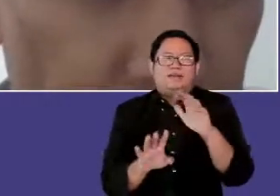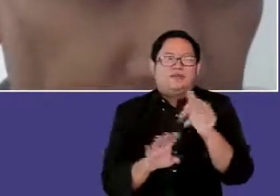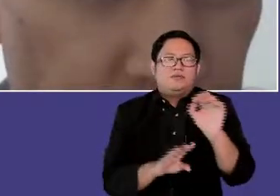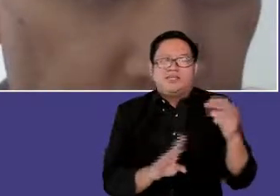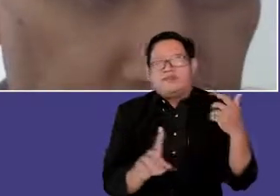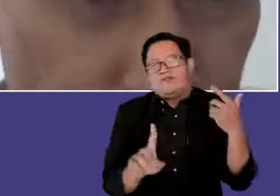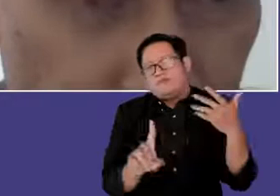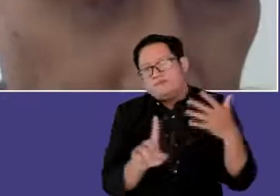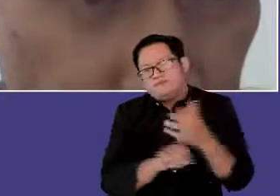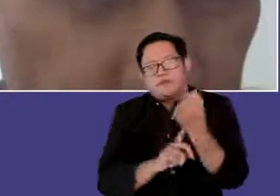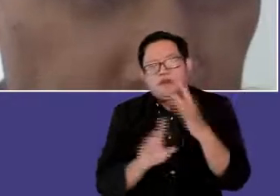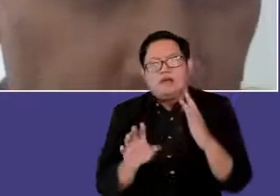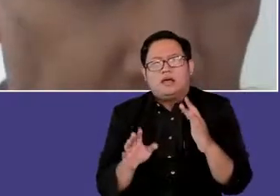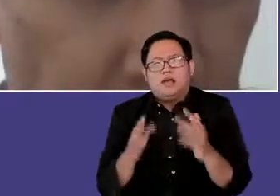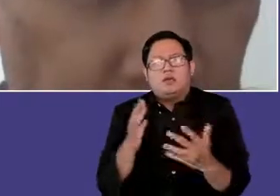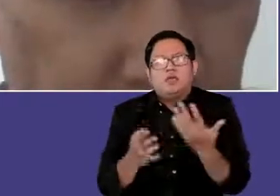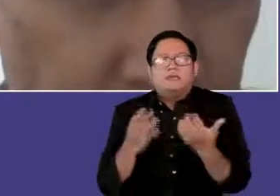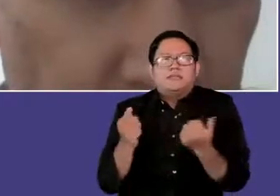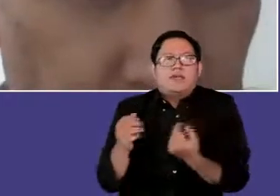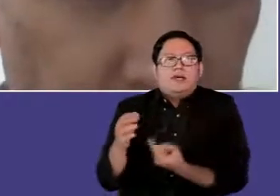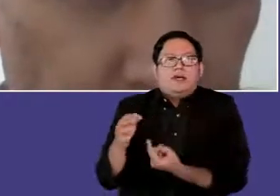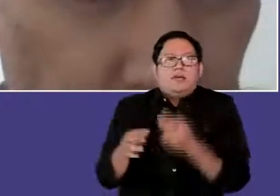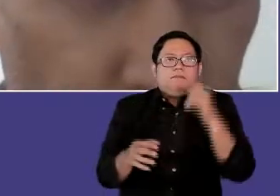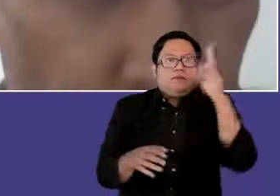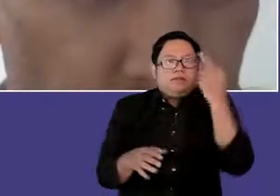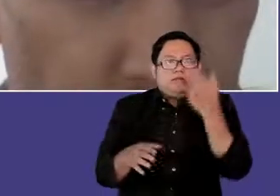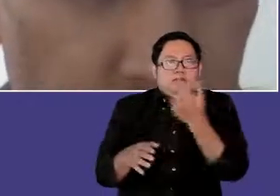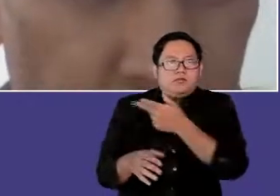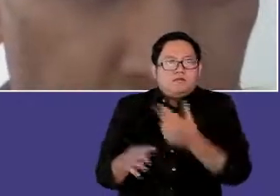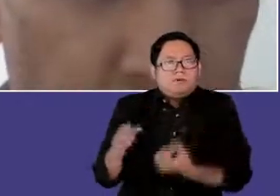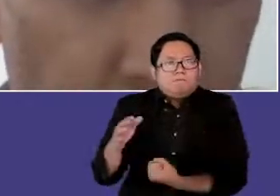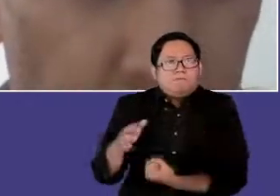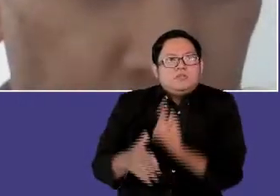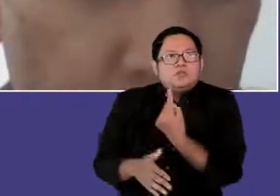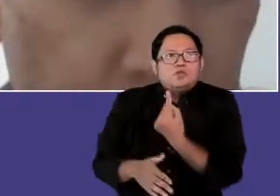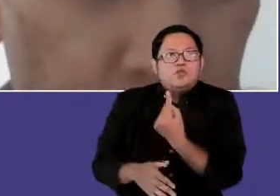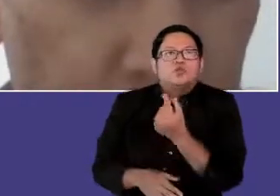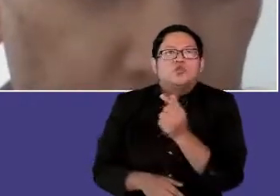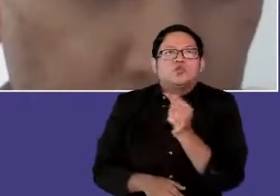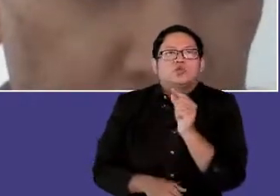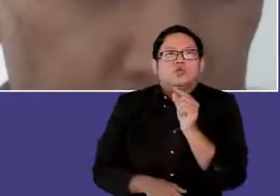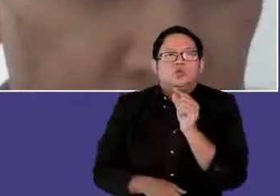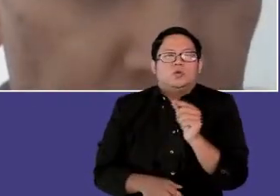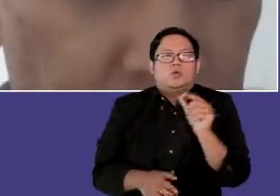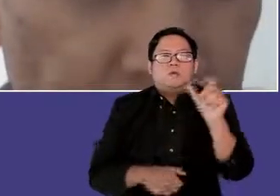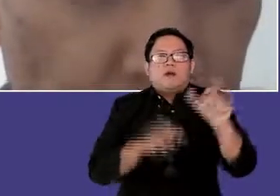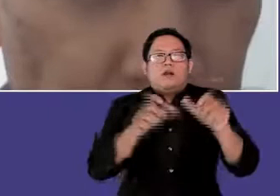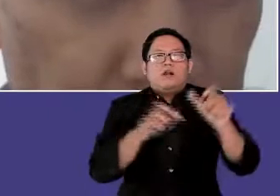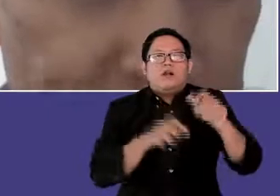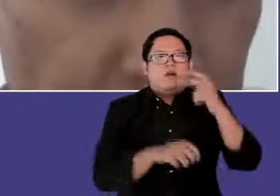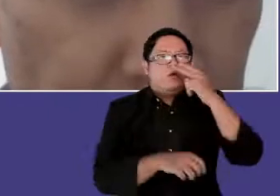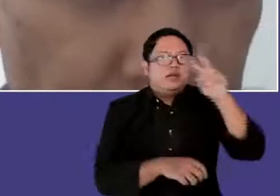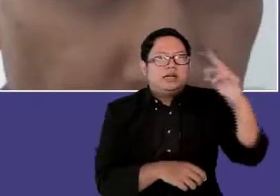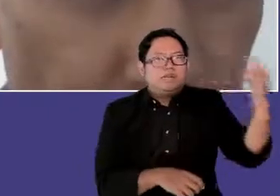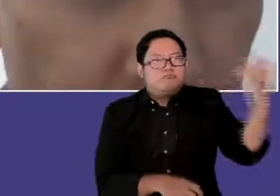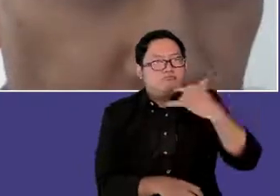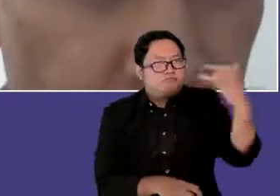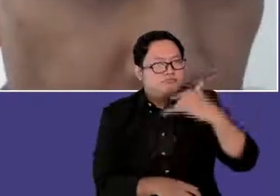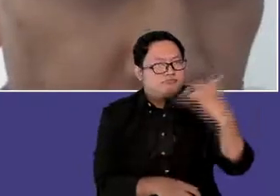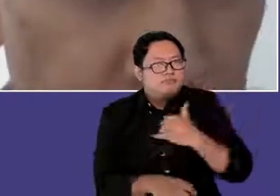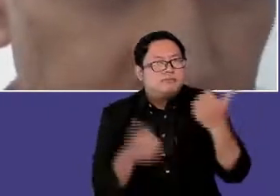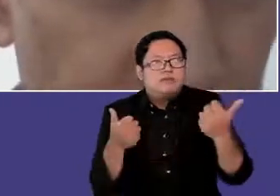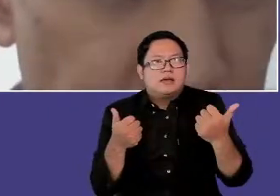would trigger Indonesian government to allow foreign tourists to come in, not only